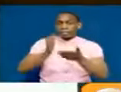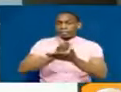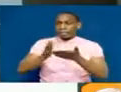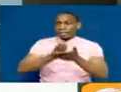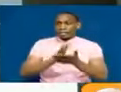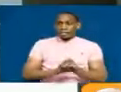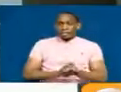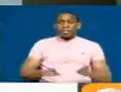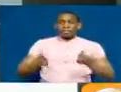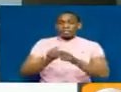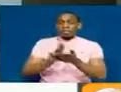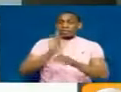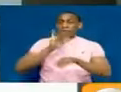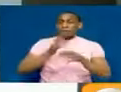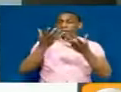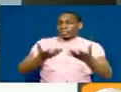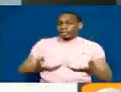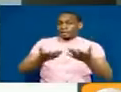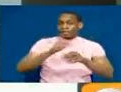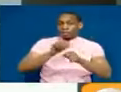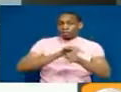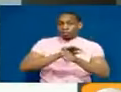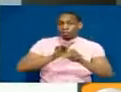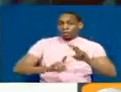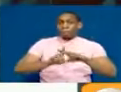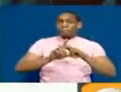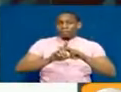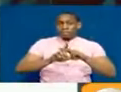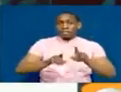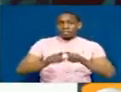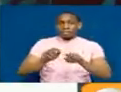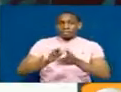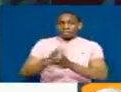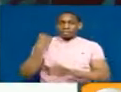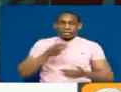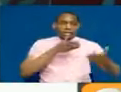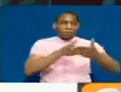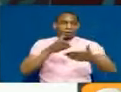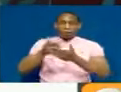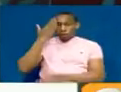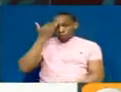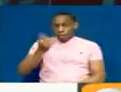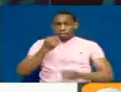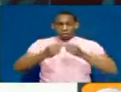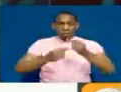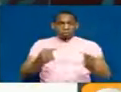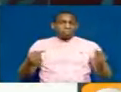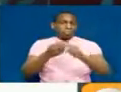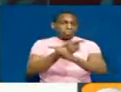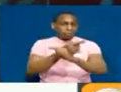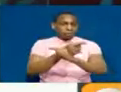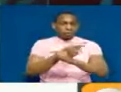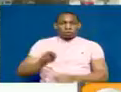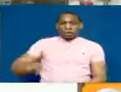tourism sector, which has been battered by the COVID-19 pandemic and recent sanctions because of the ongoing